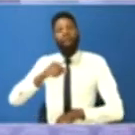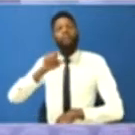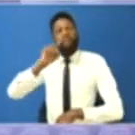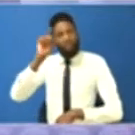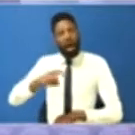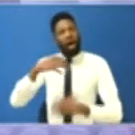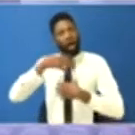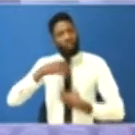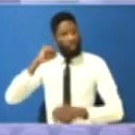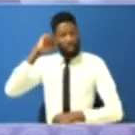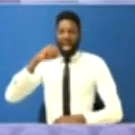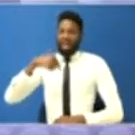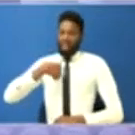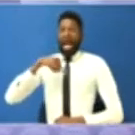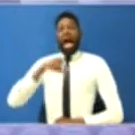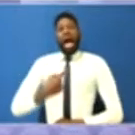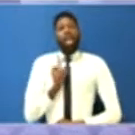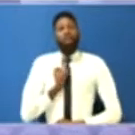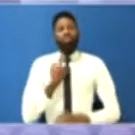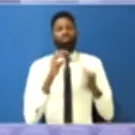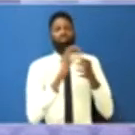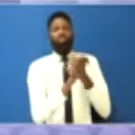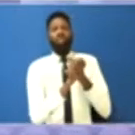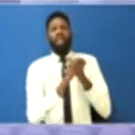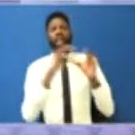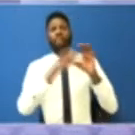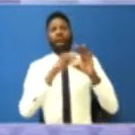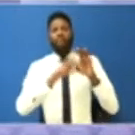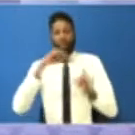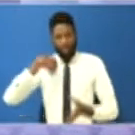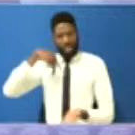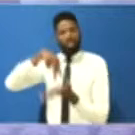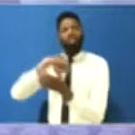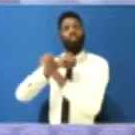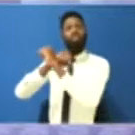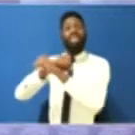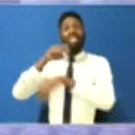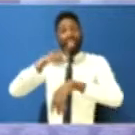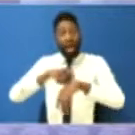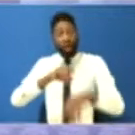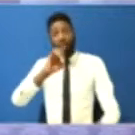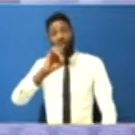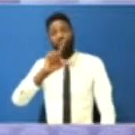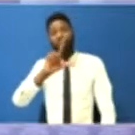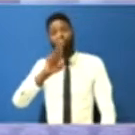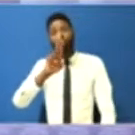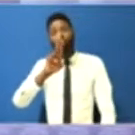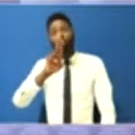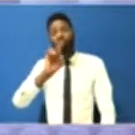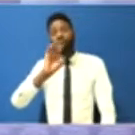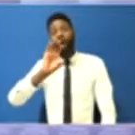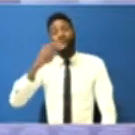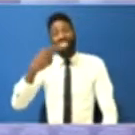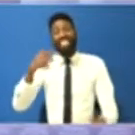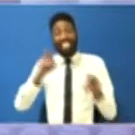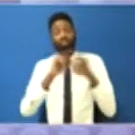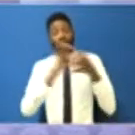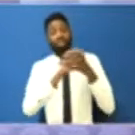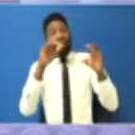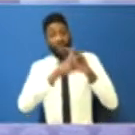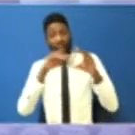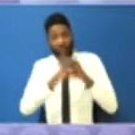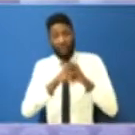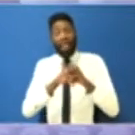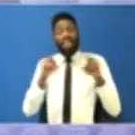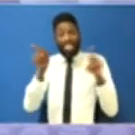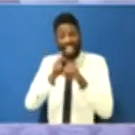i'm the only person from the jubilee who stood up to defend when honorable roche was being fought at panama by jubilee members on